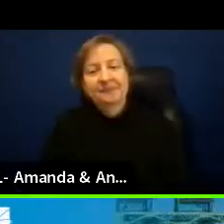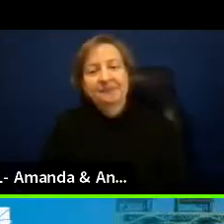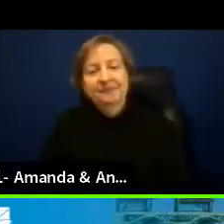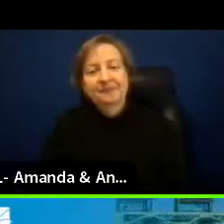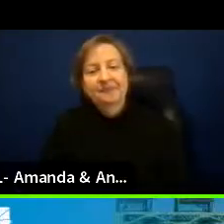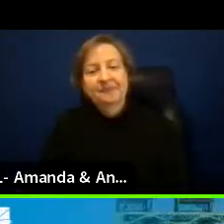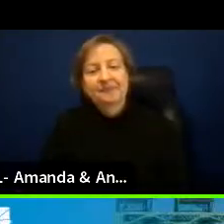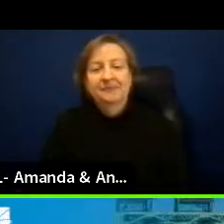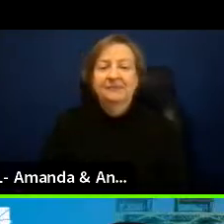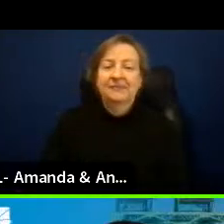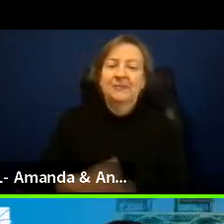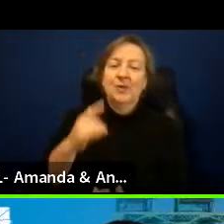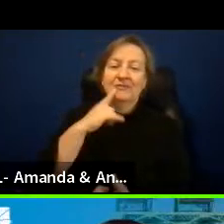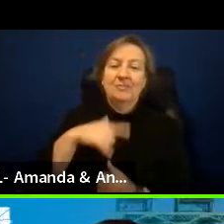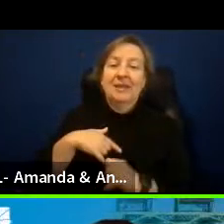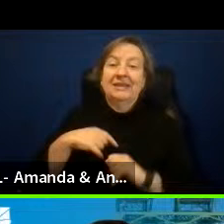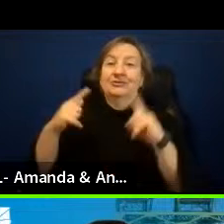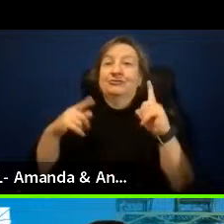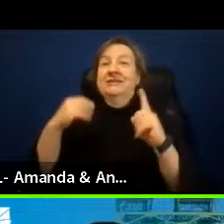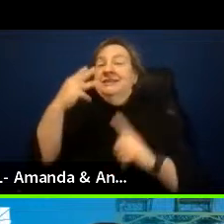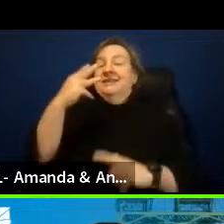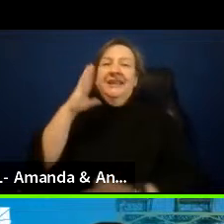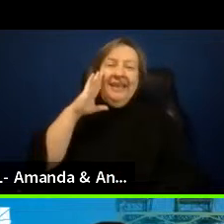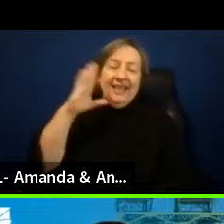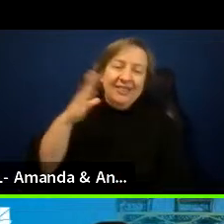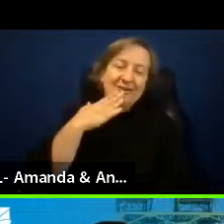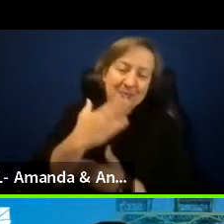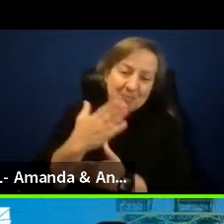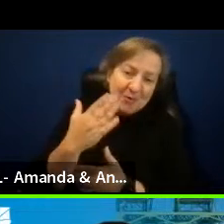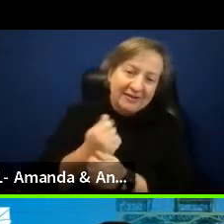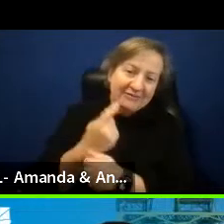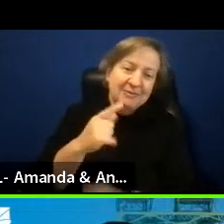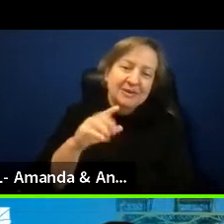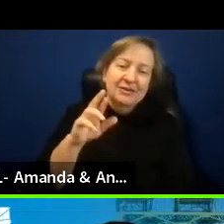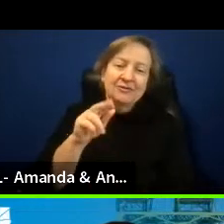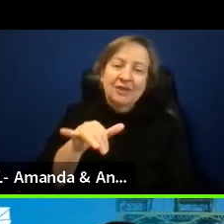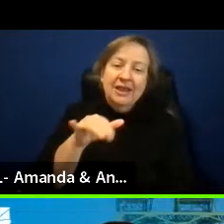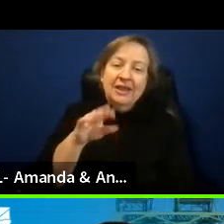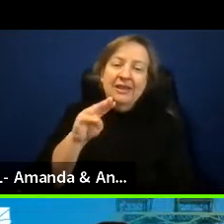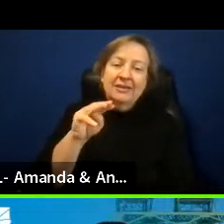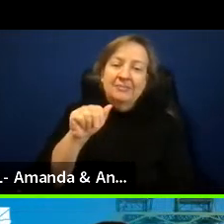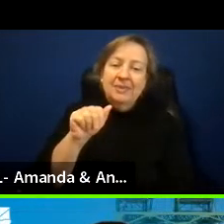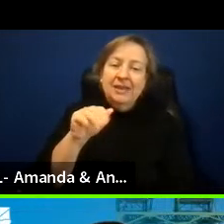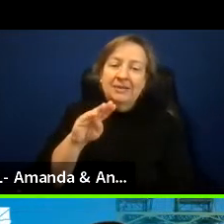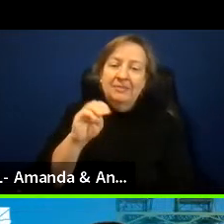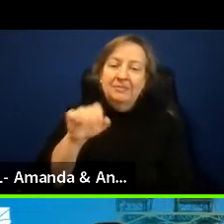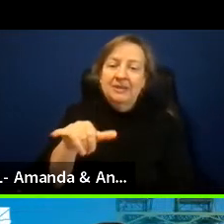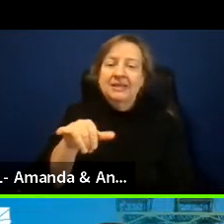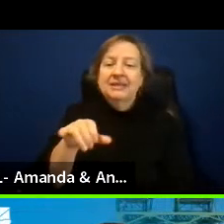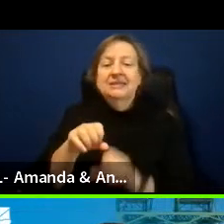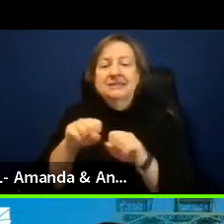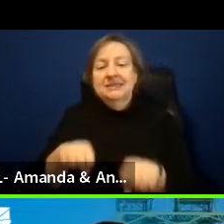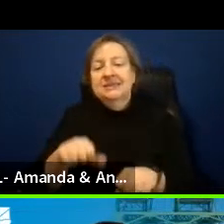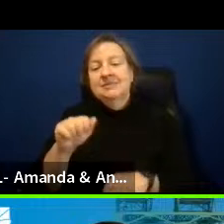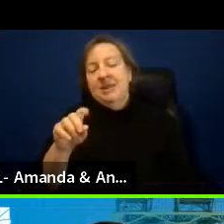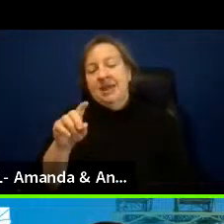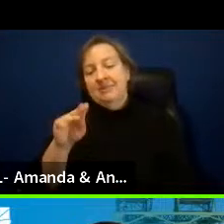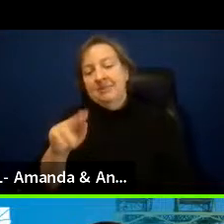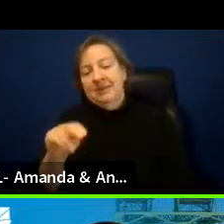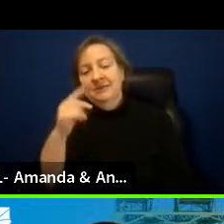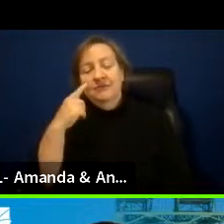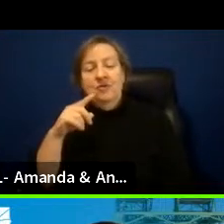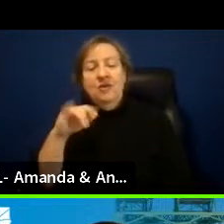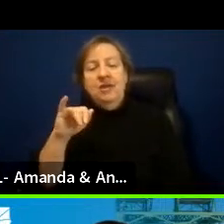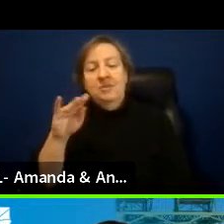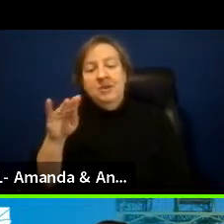yourself. Waiting for my screen to come on. There we go. Hi, good morning, everybody. Ray Mabey, System Administrator for IVR. He, him pronouns.